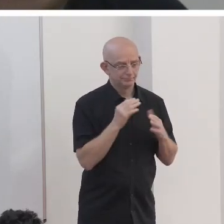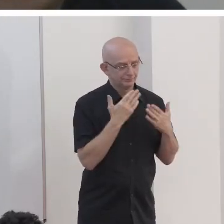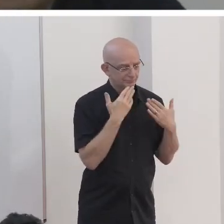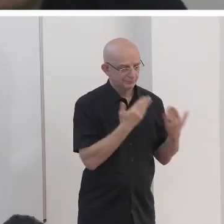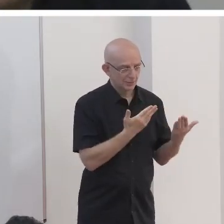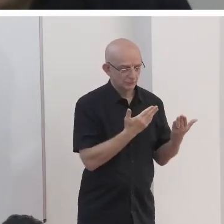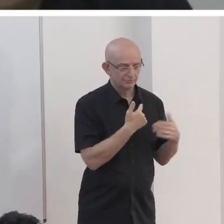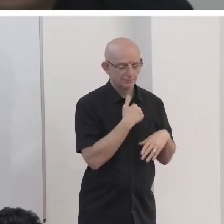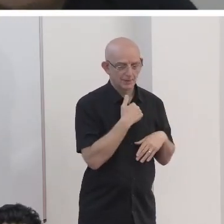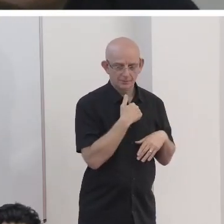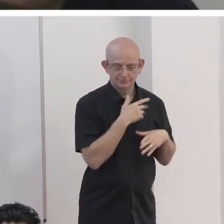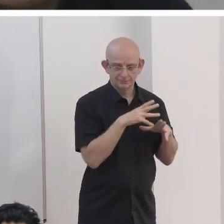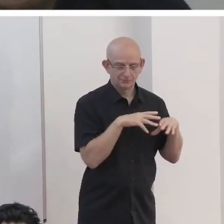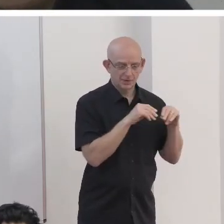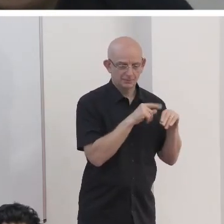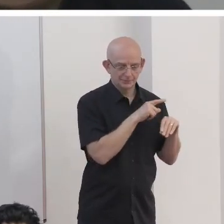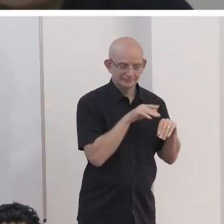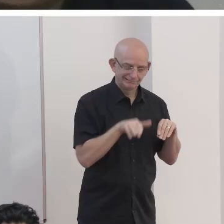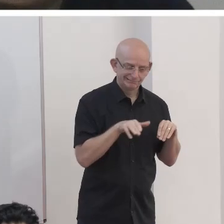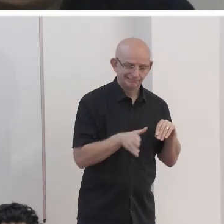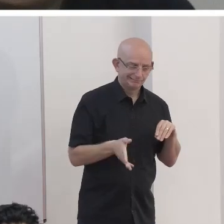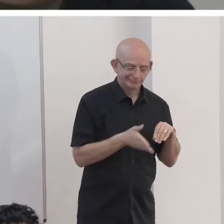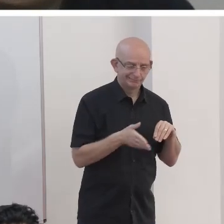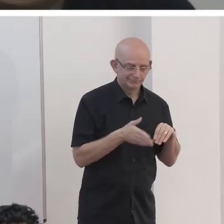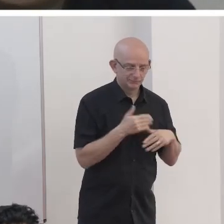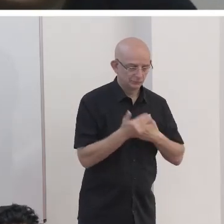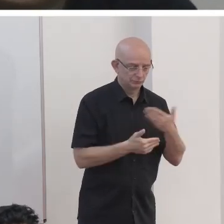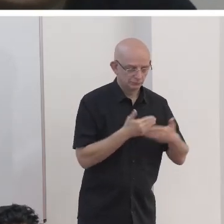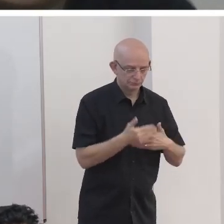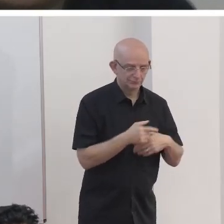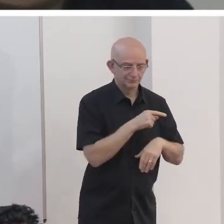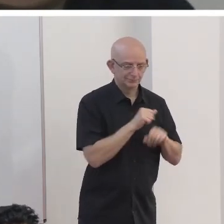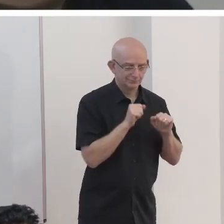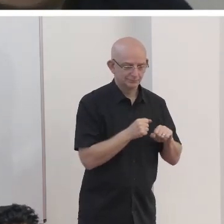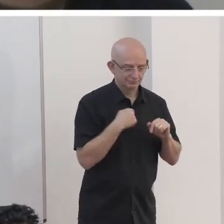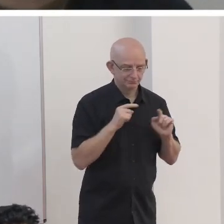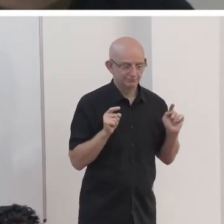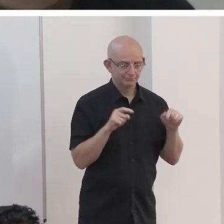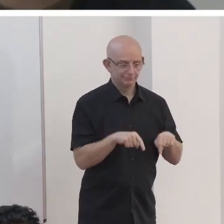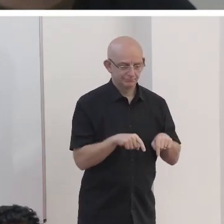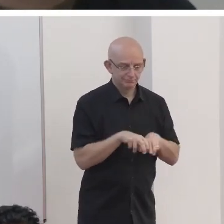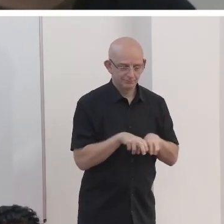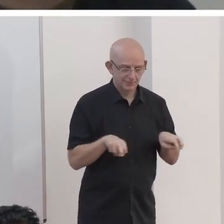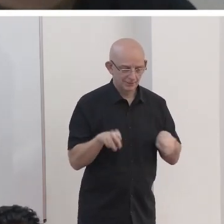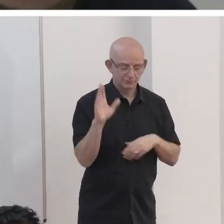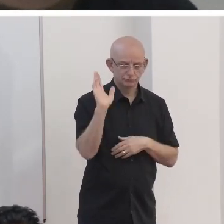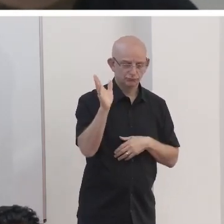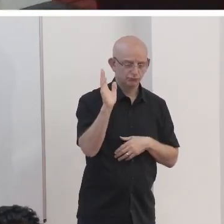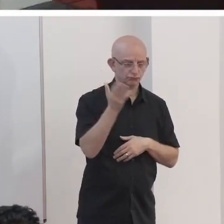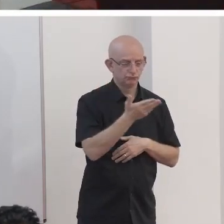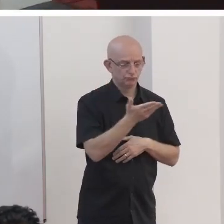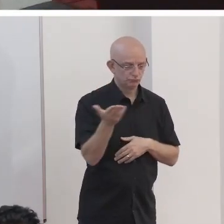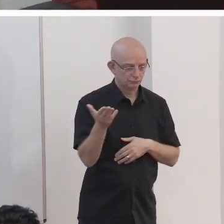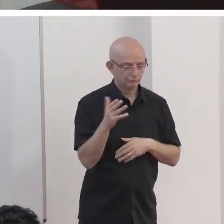to become a panelist. So could you please just clap for him, so he will